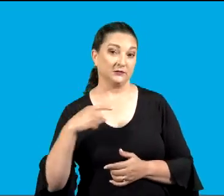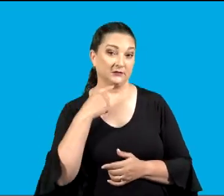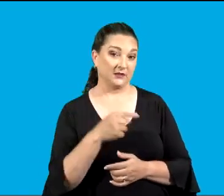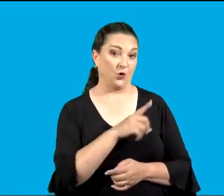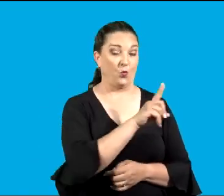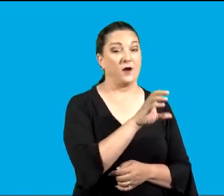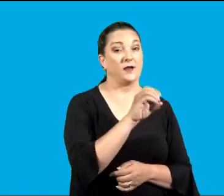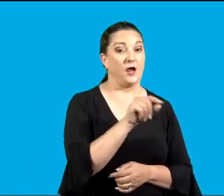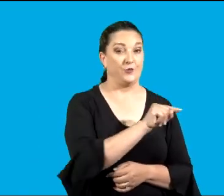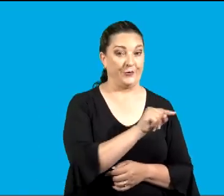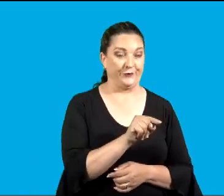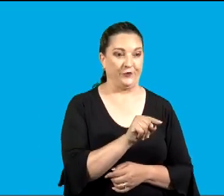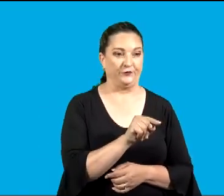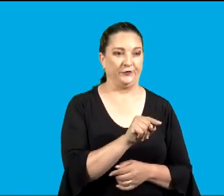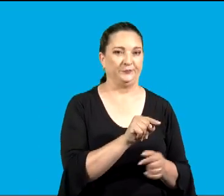100 over.